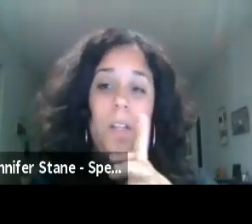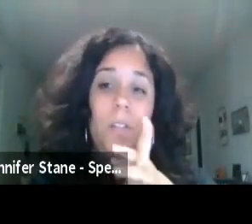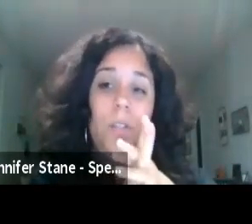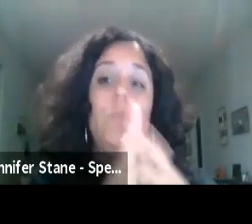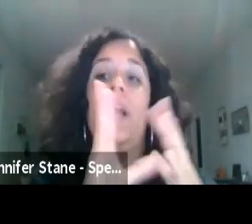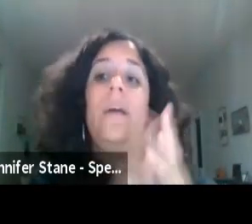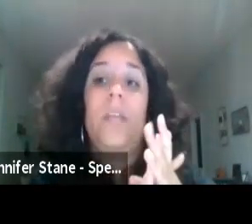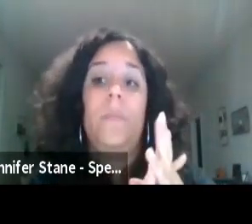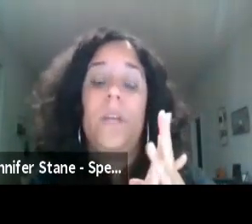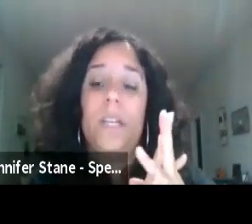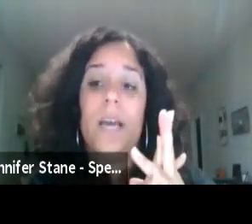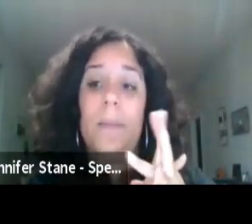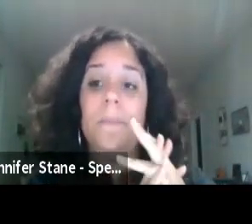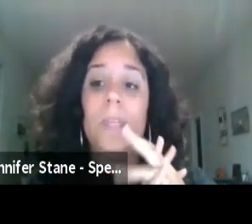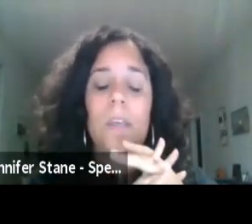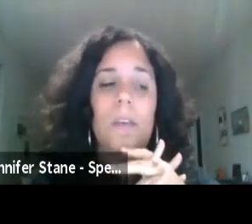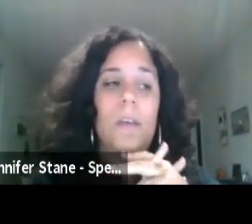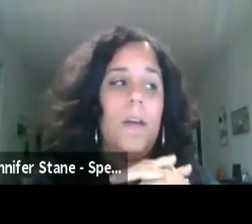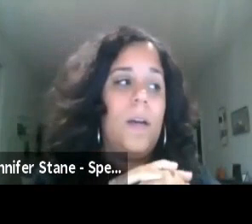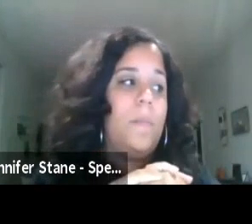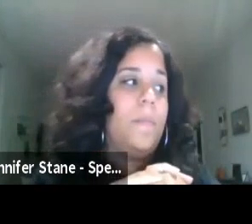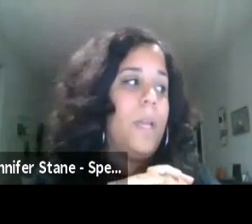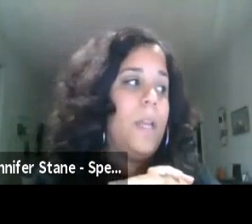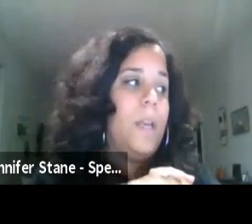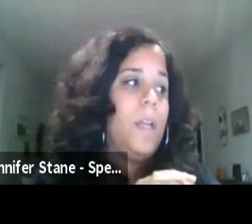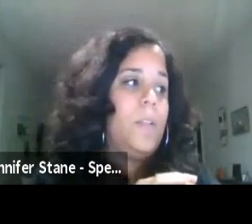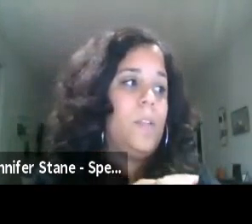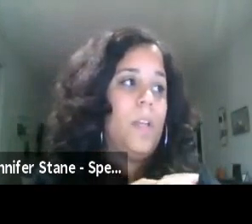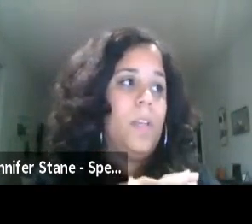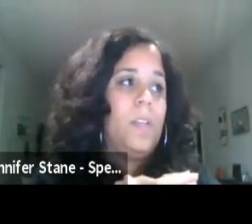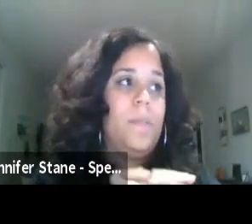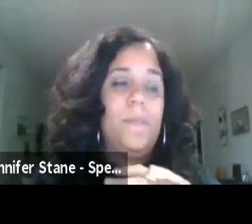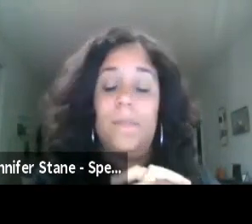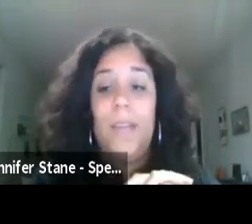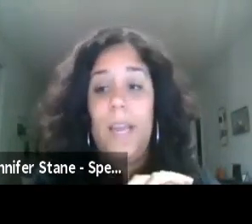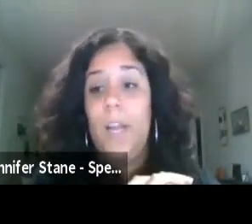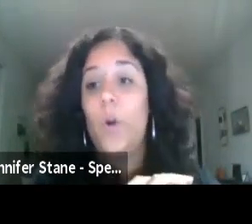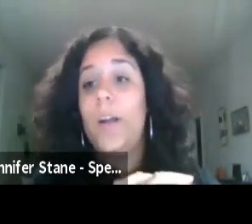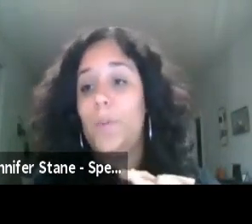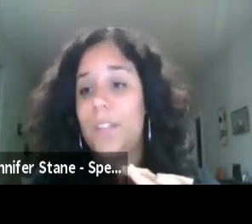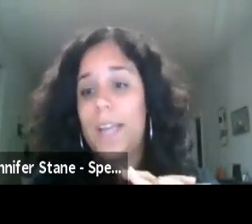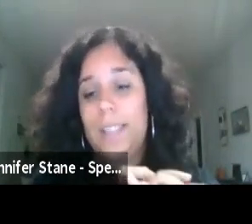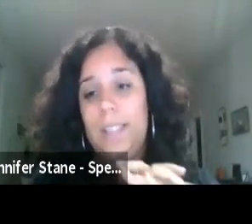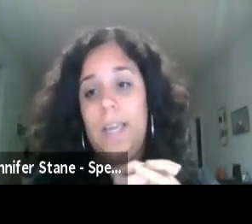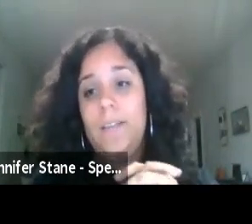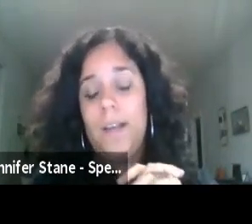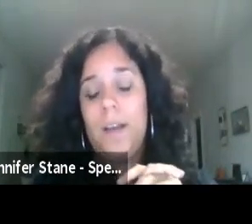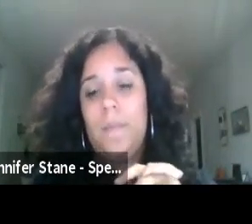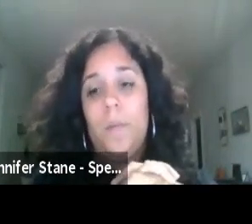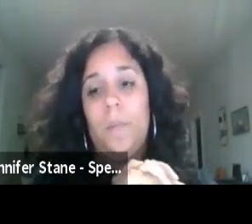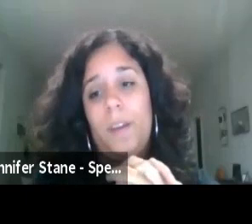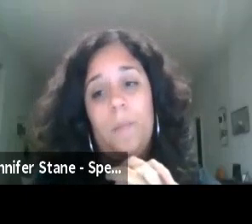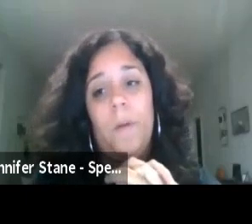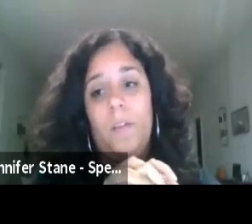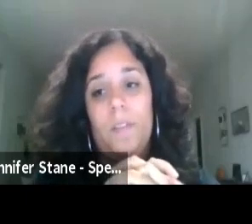in about a 2.5-day period of time, and it's an incredible sight to see.